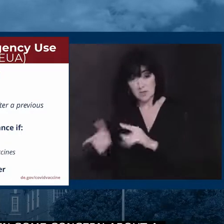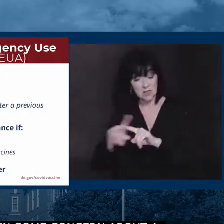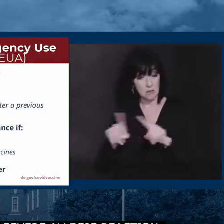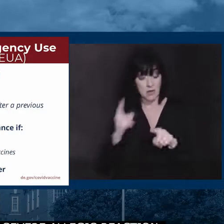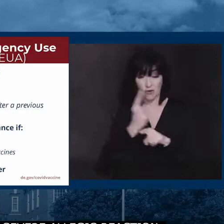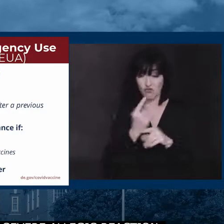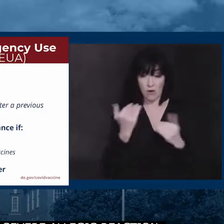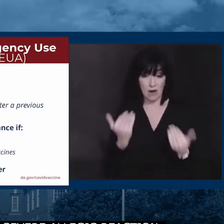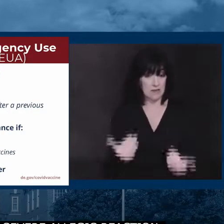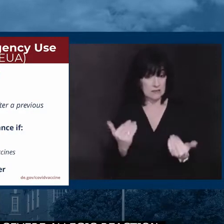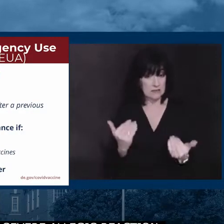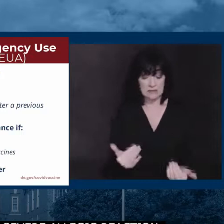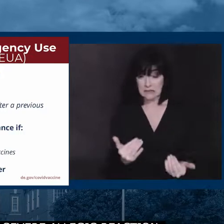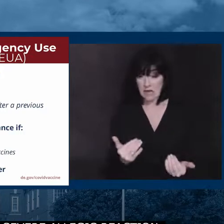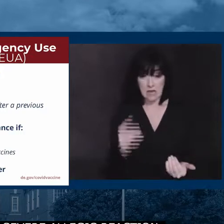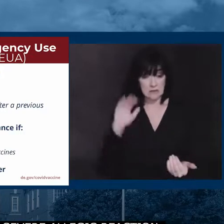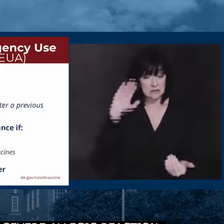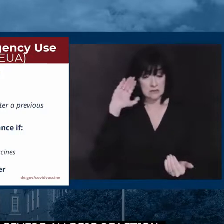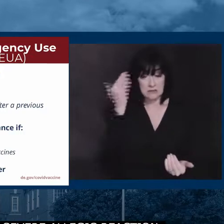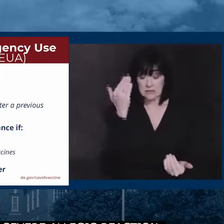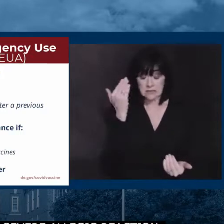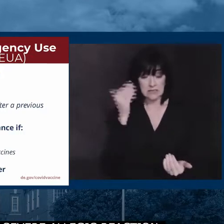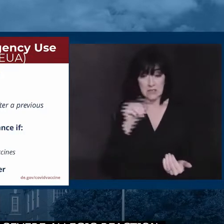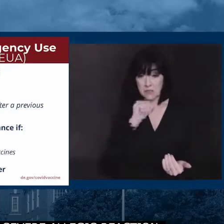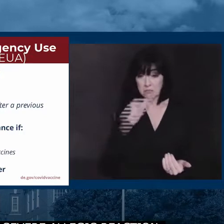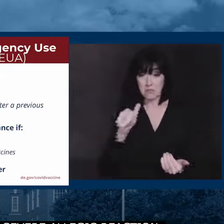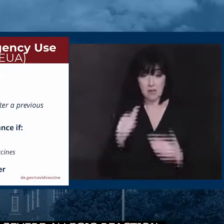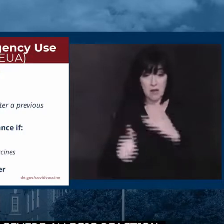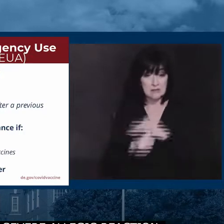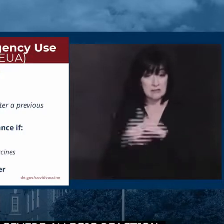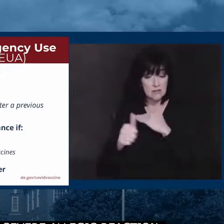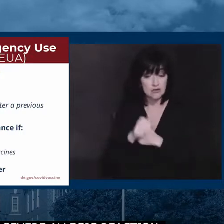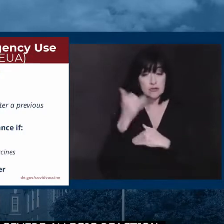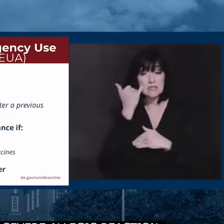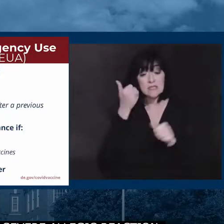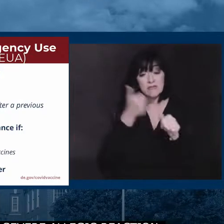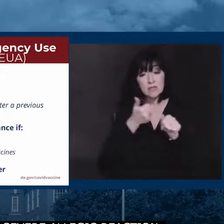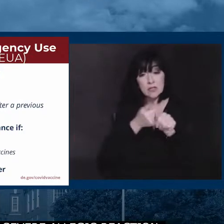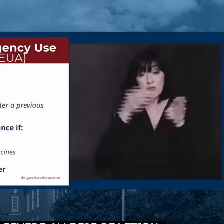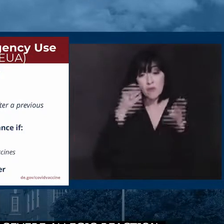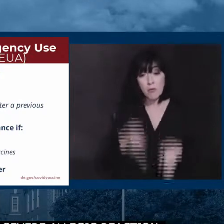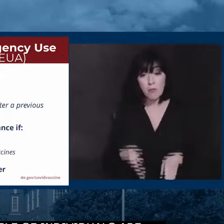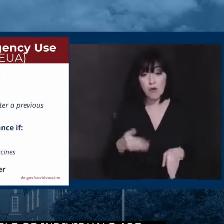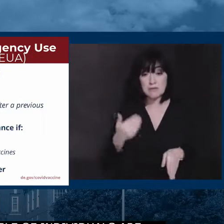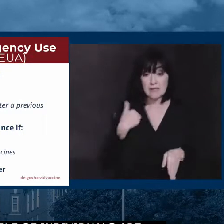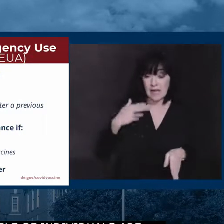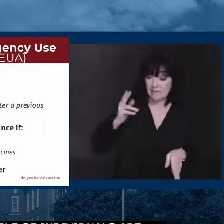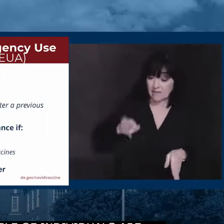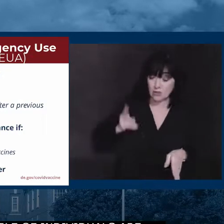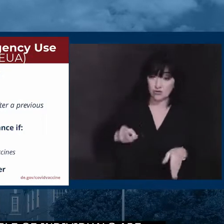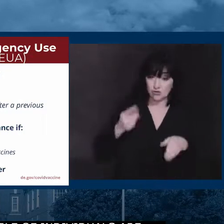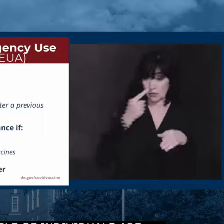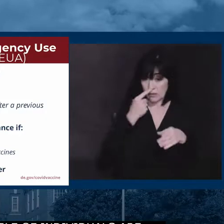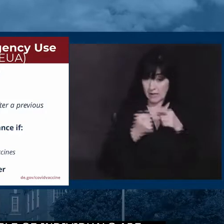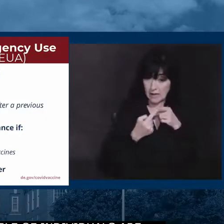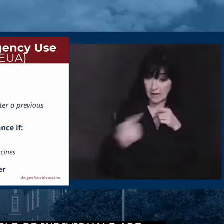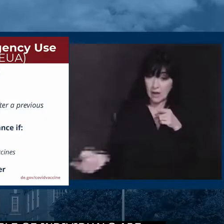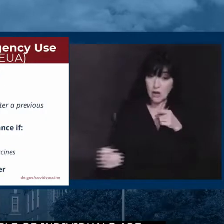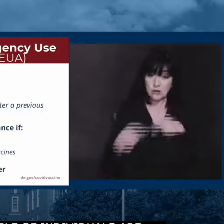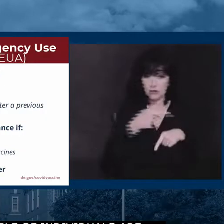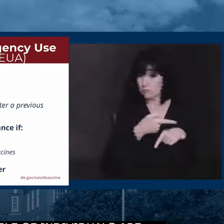are not a contraindication, meaning if you have a history of allergy, that does not mean you should not get the